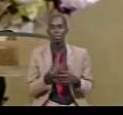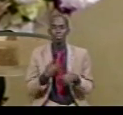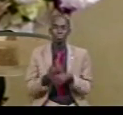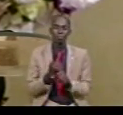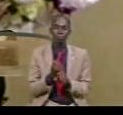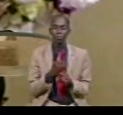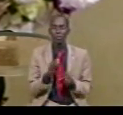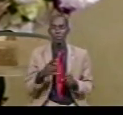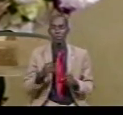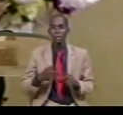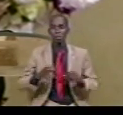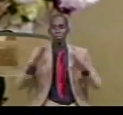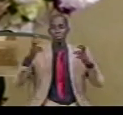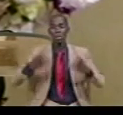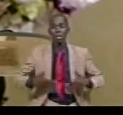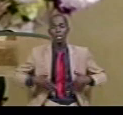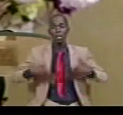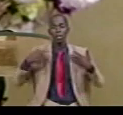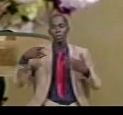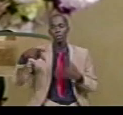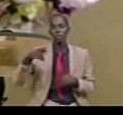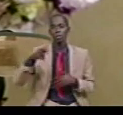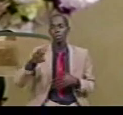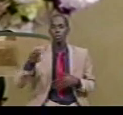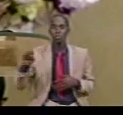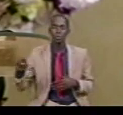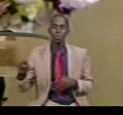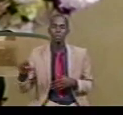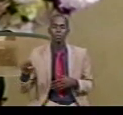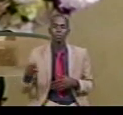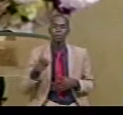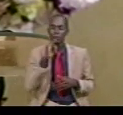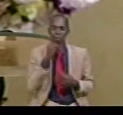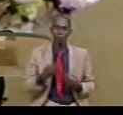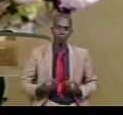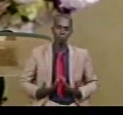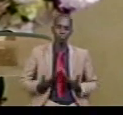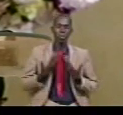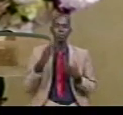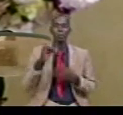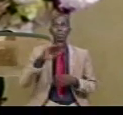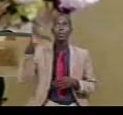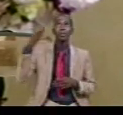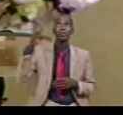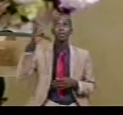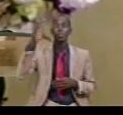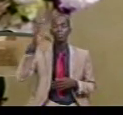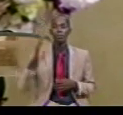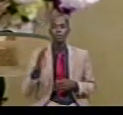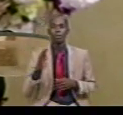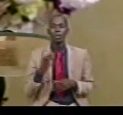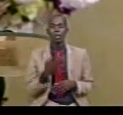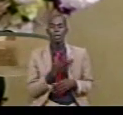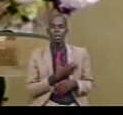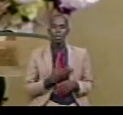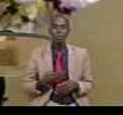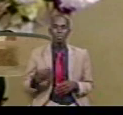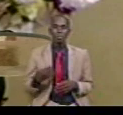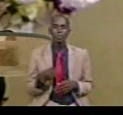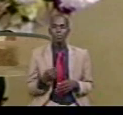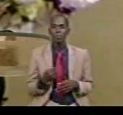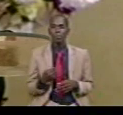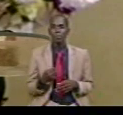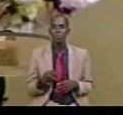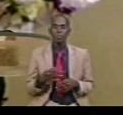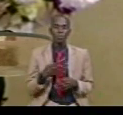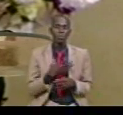Life Press, is thriving by the grace of God. Our stable of literature of offerings